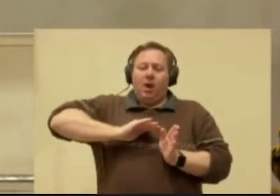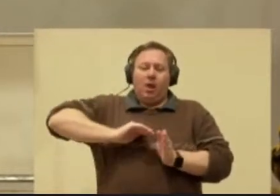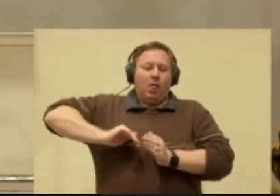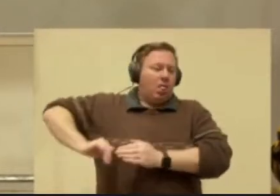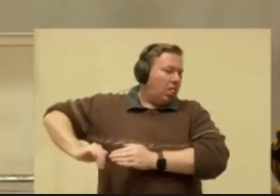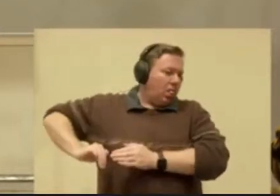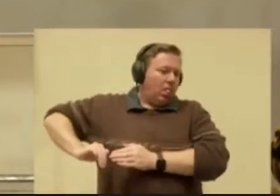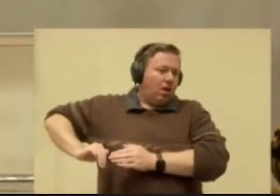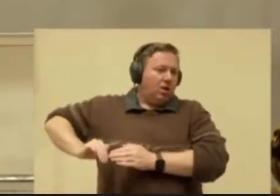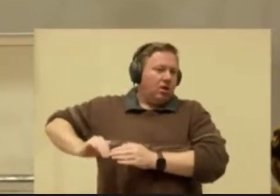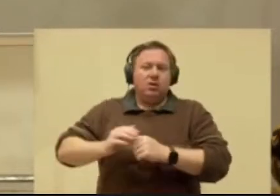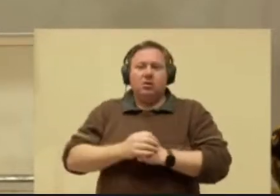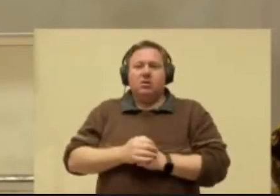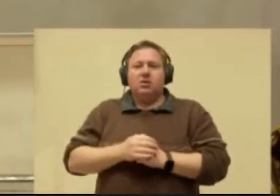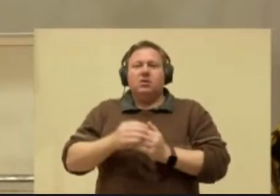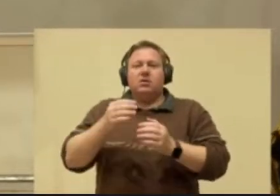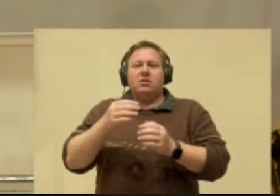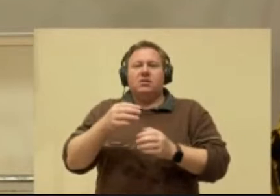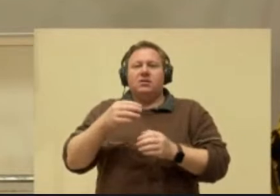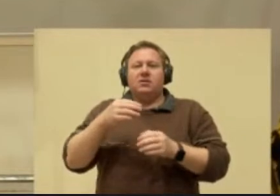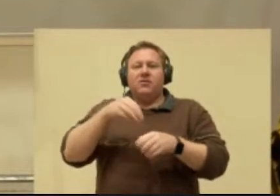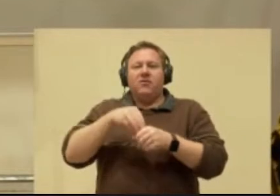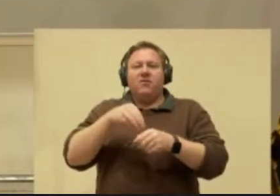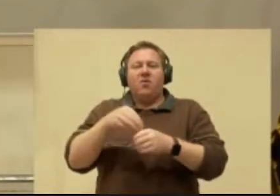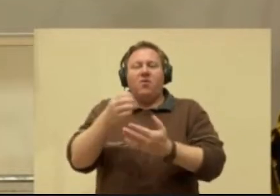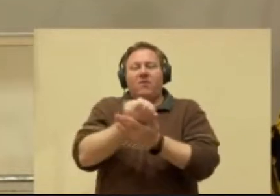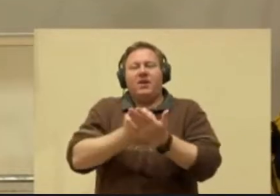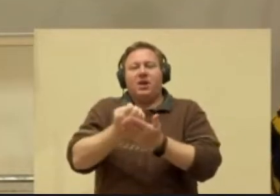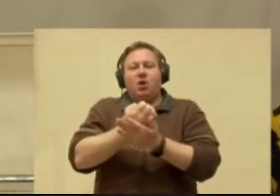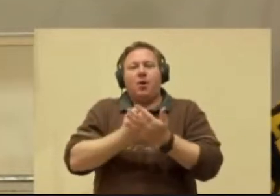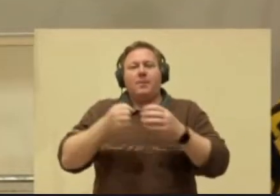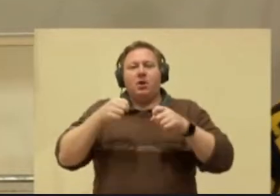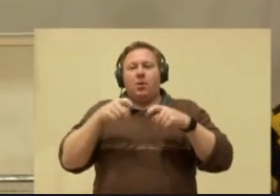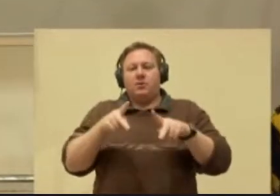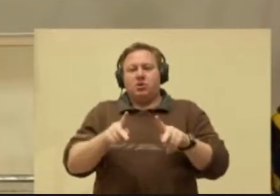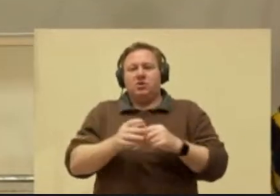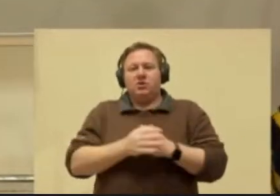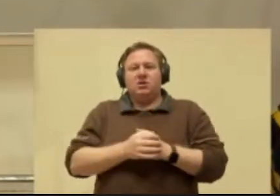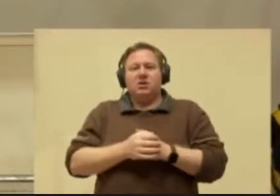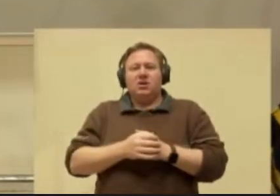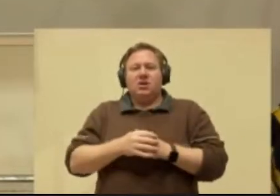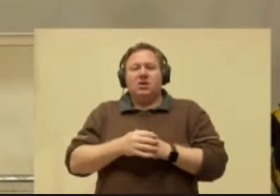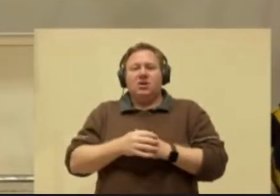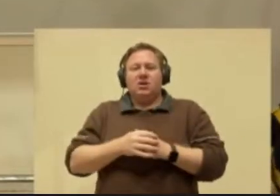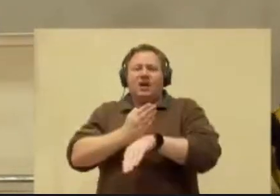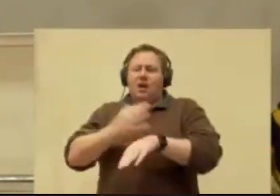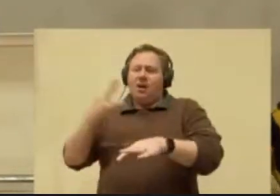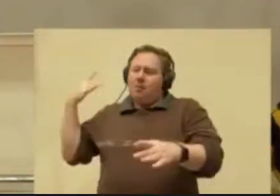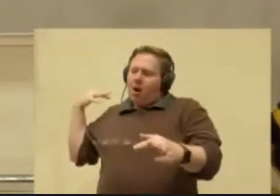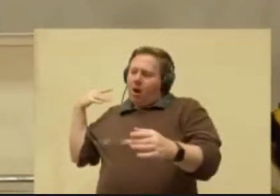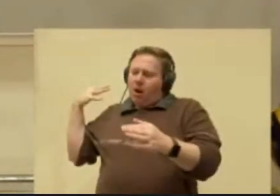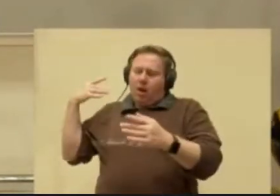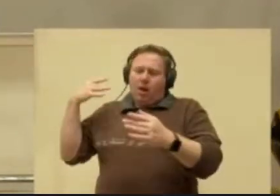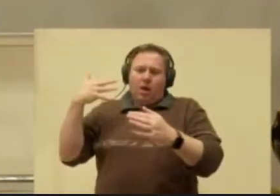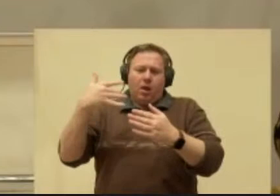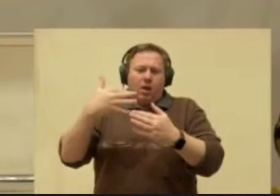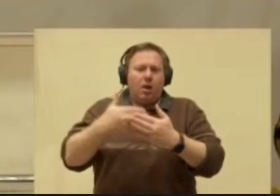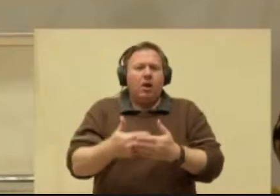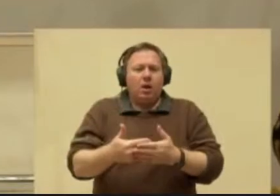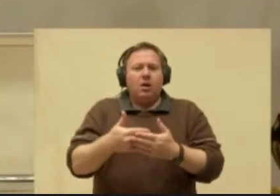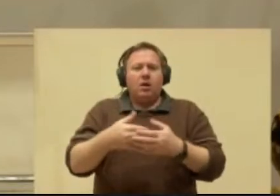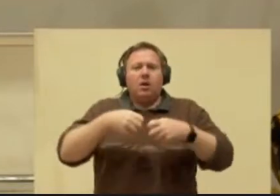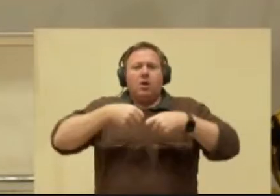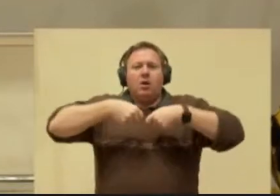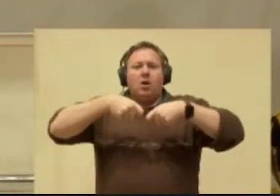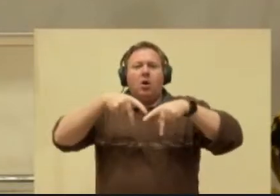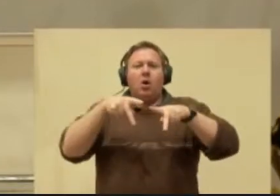it comes to incoming economic opportunities and for the greatest time opportunities where emma